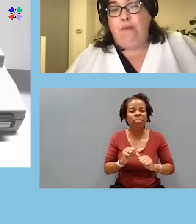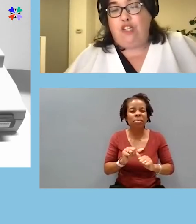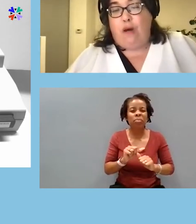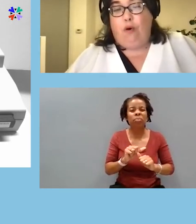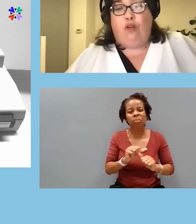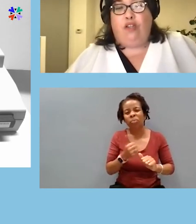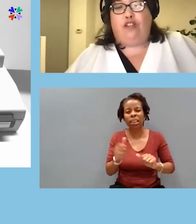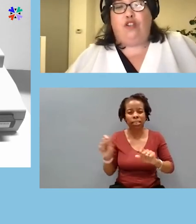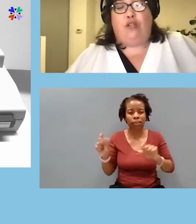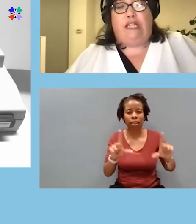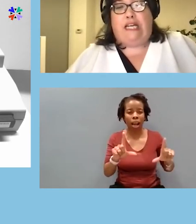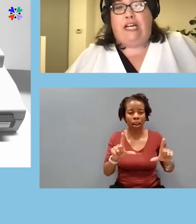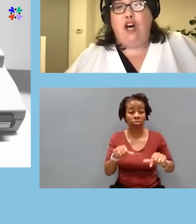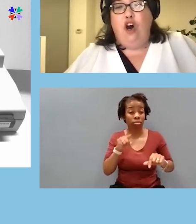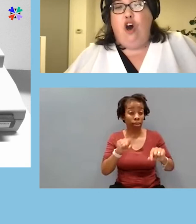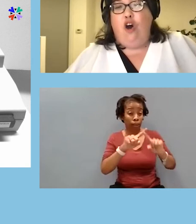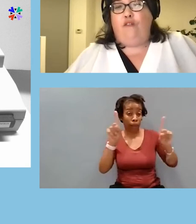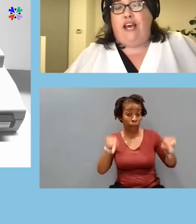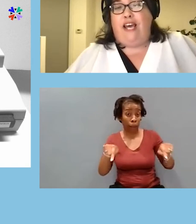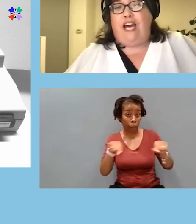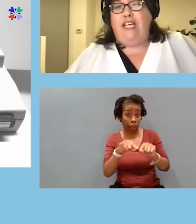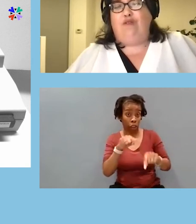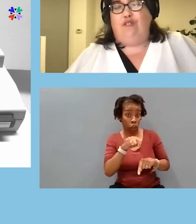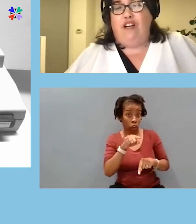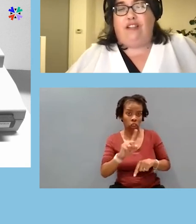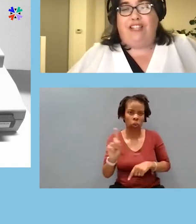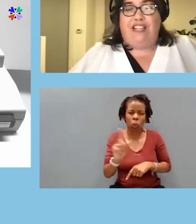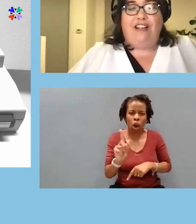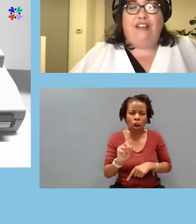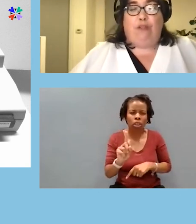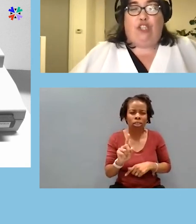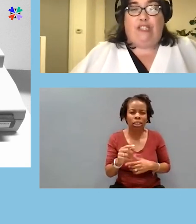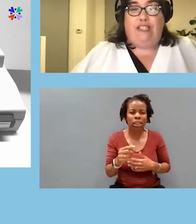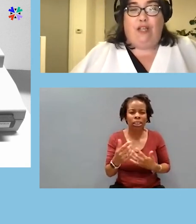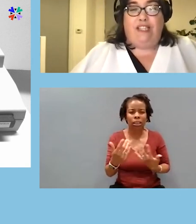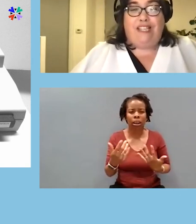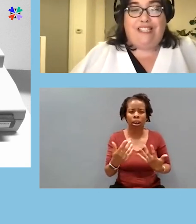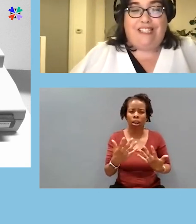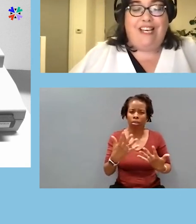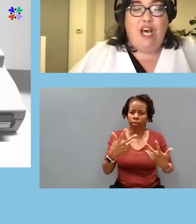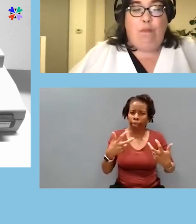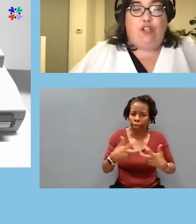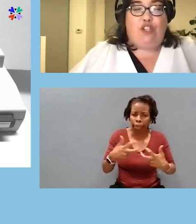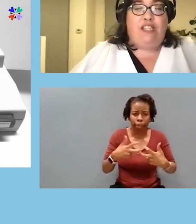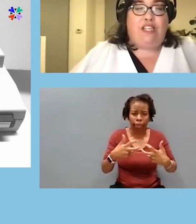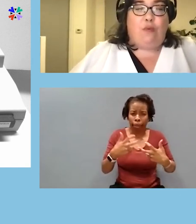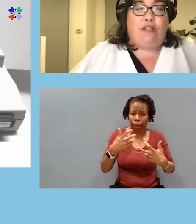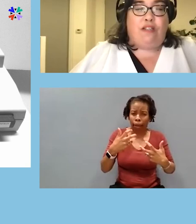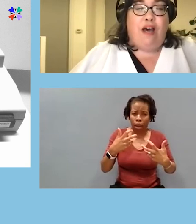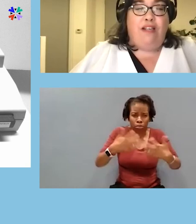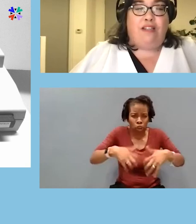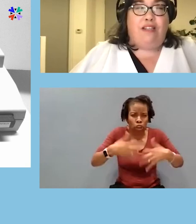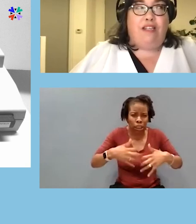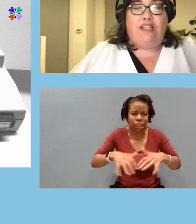this image up on the screen here of a kind of rather clunky machine. And this is a machine that